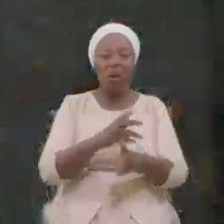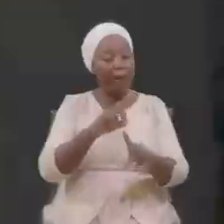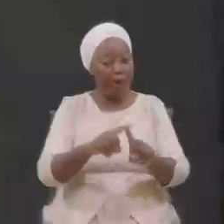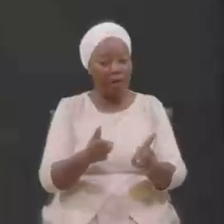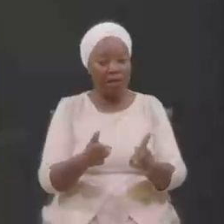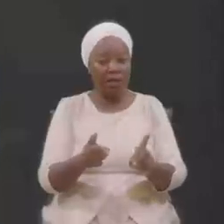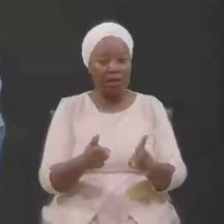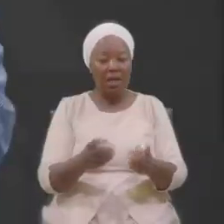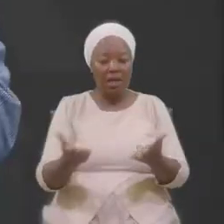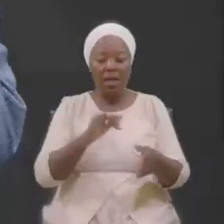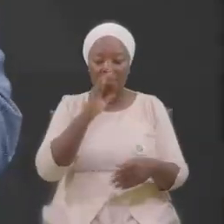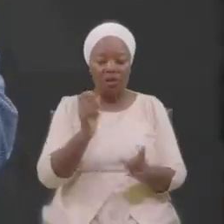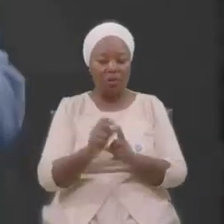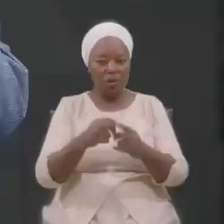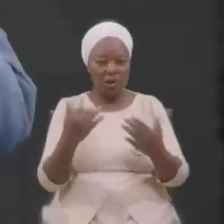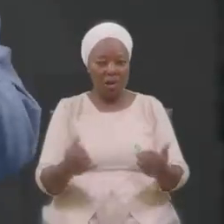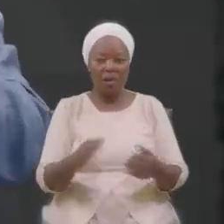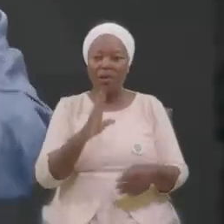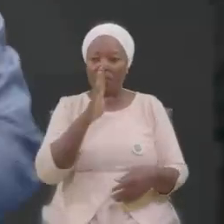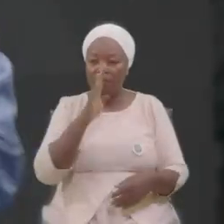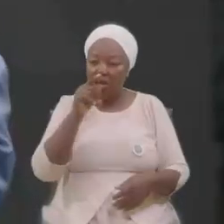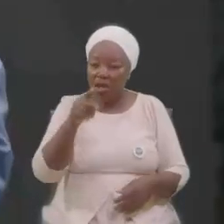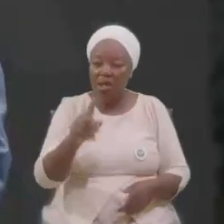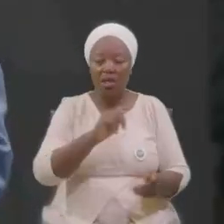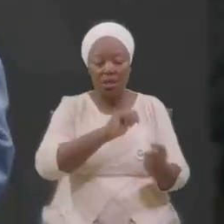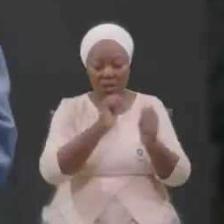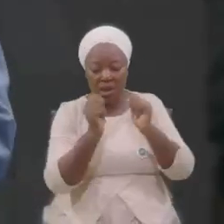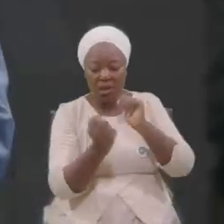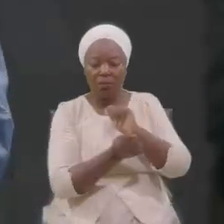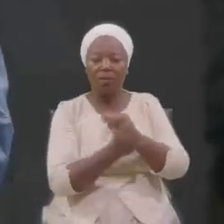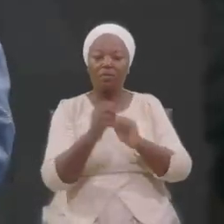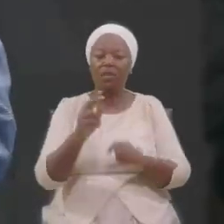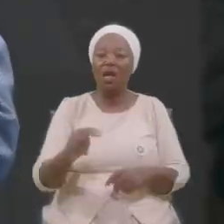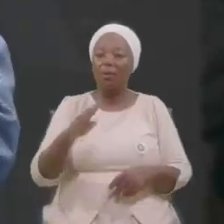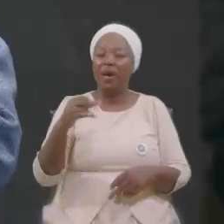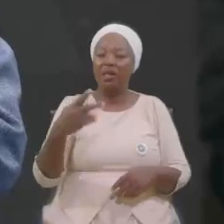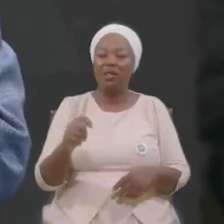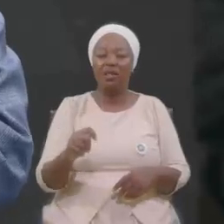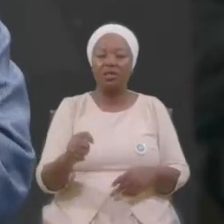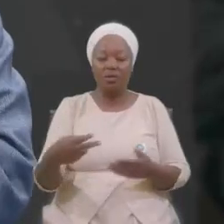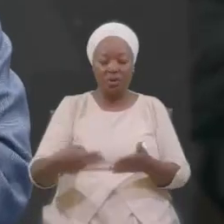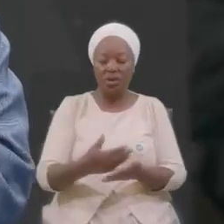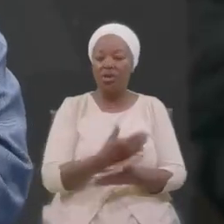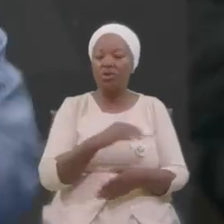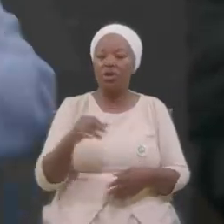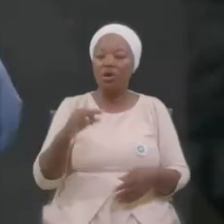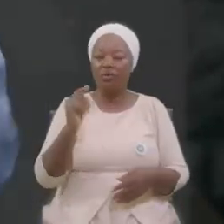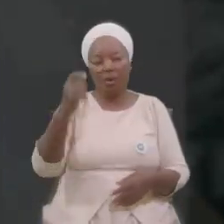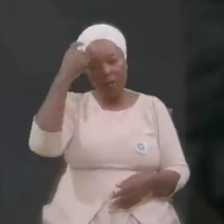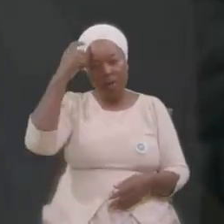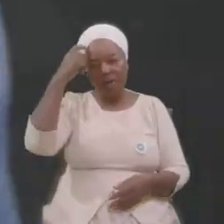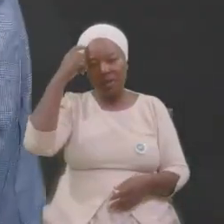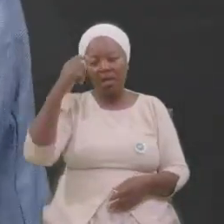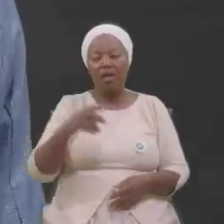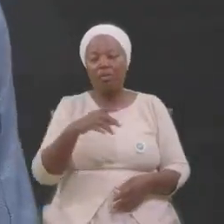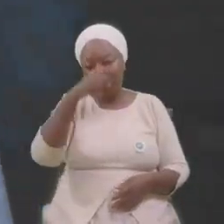here is the word now, be ye transformed by the renewing of your mind.